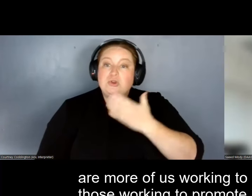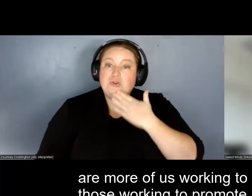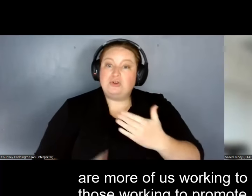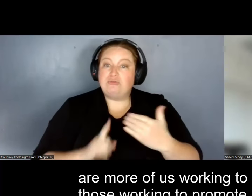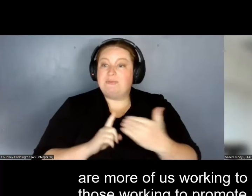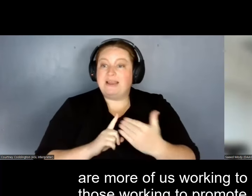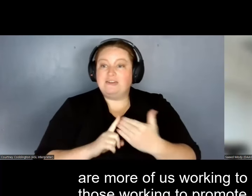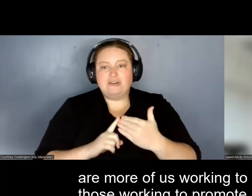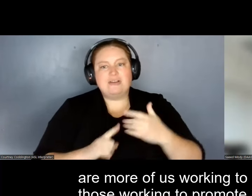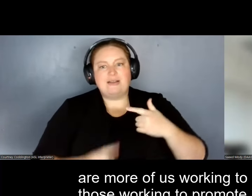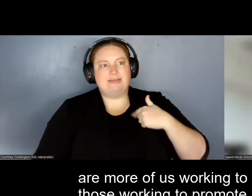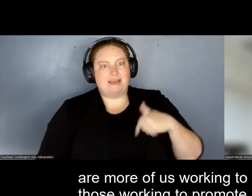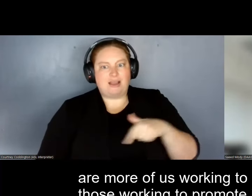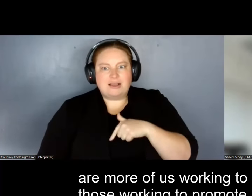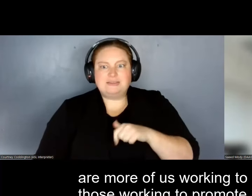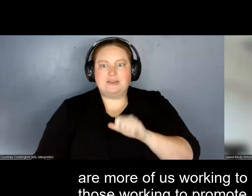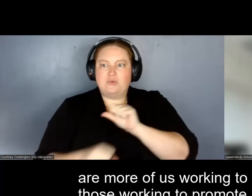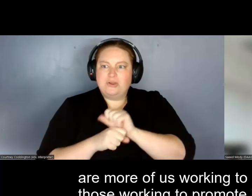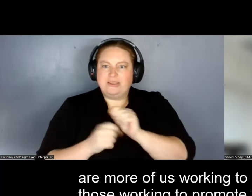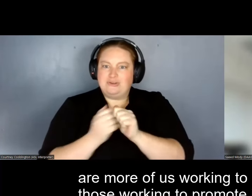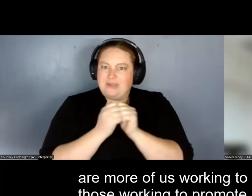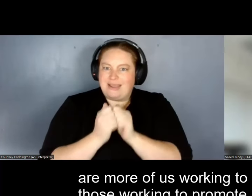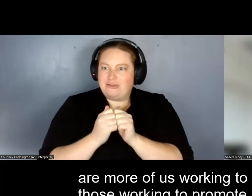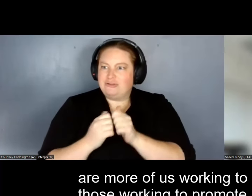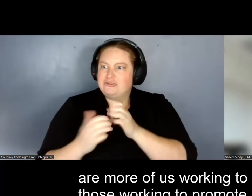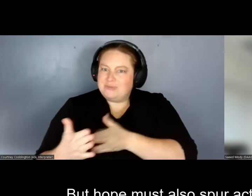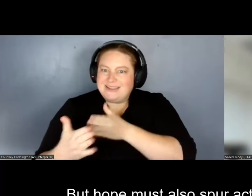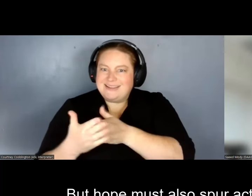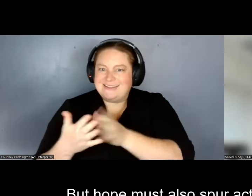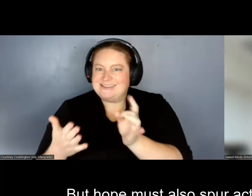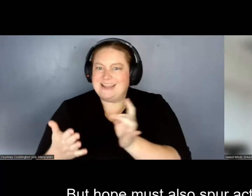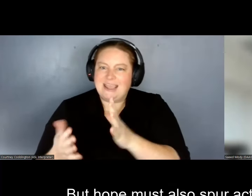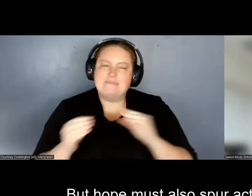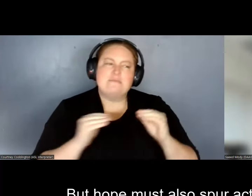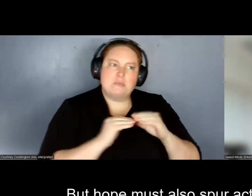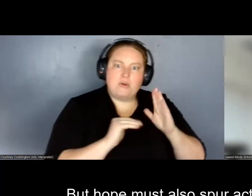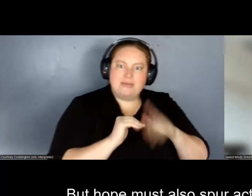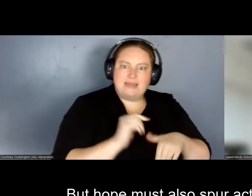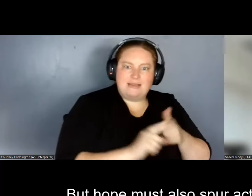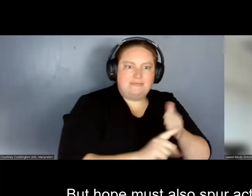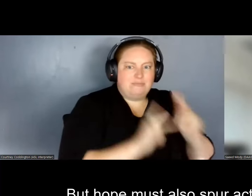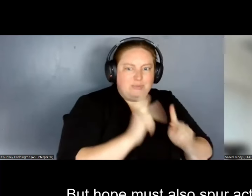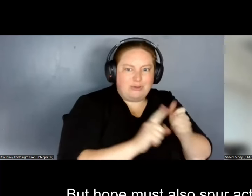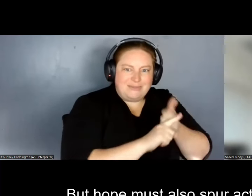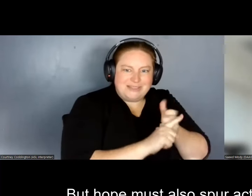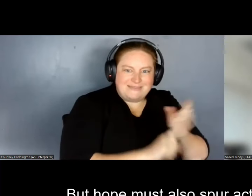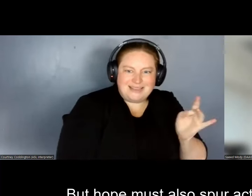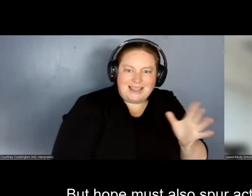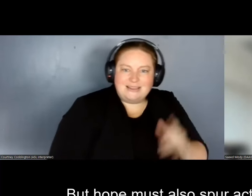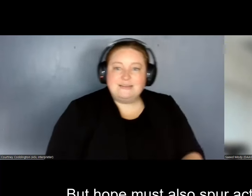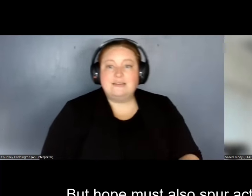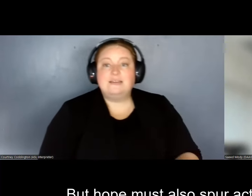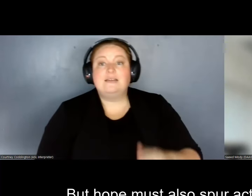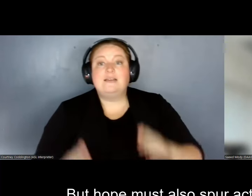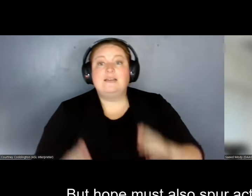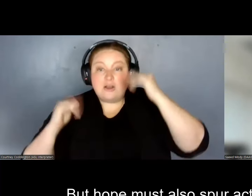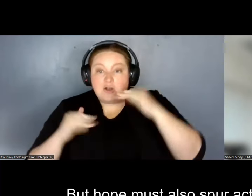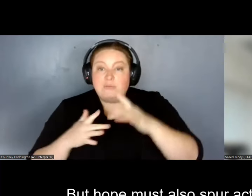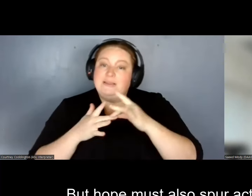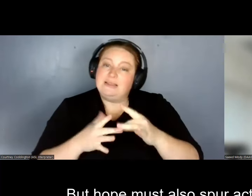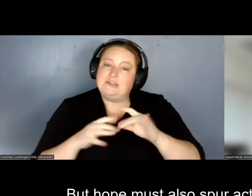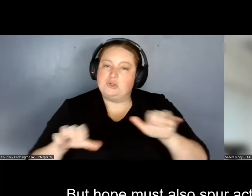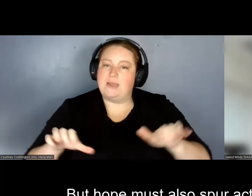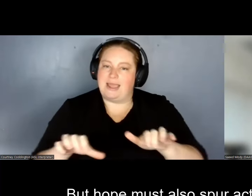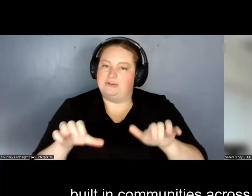hate than those working to promote it. And this should give us all hope. But hope must also spur action. As we've heard today,